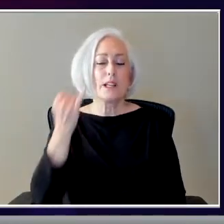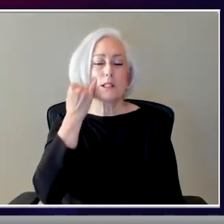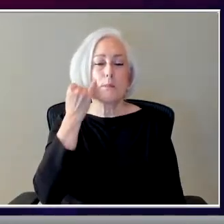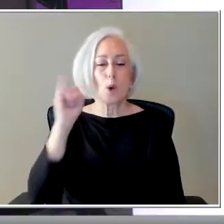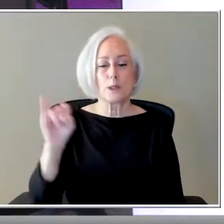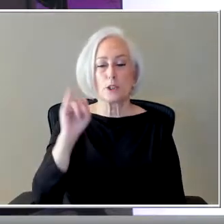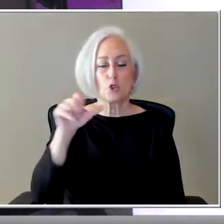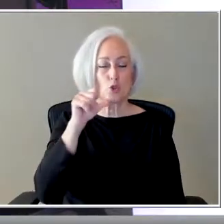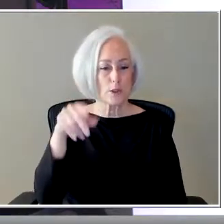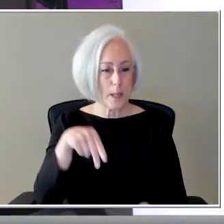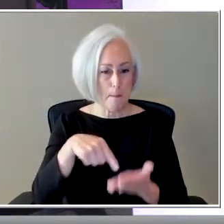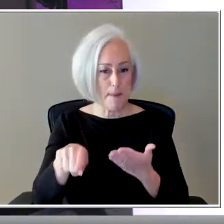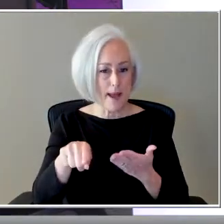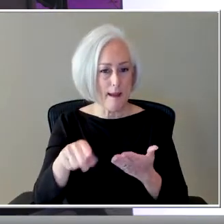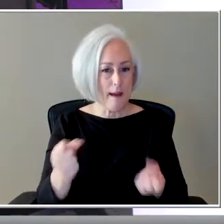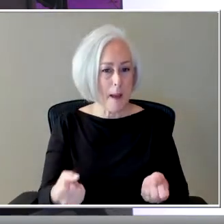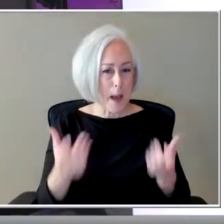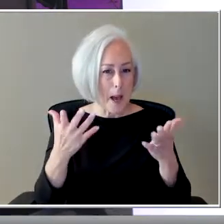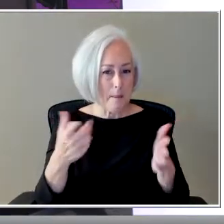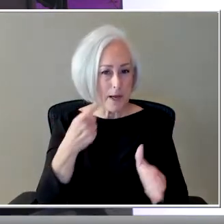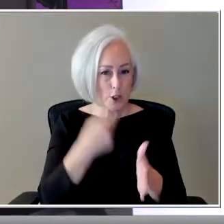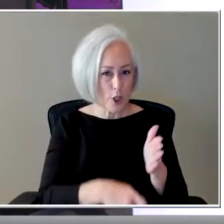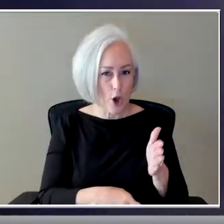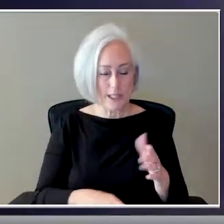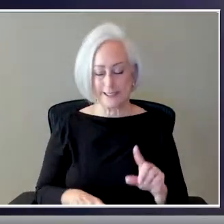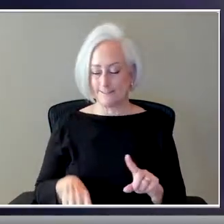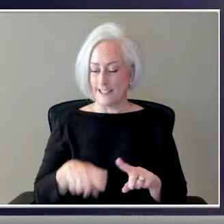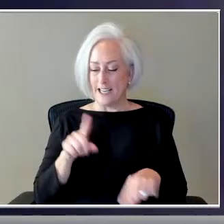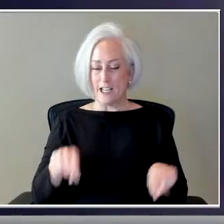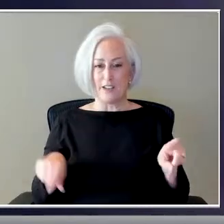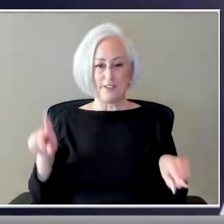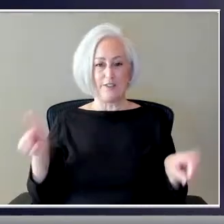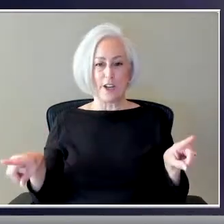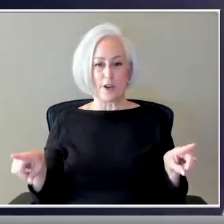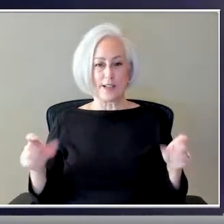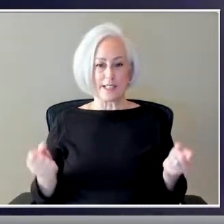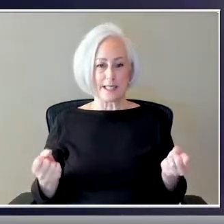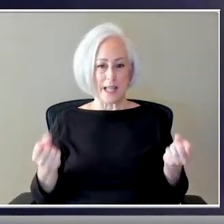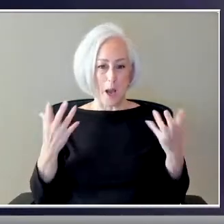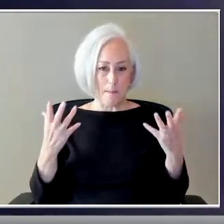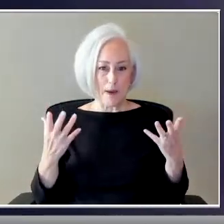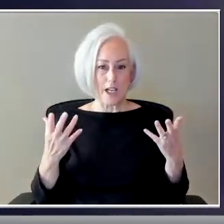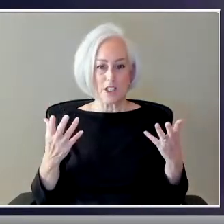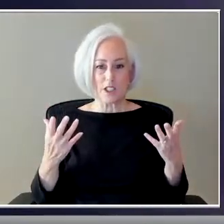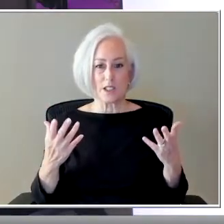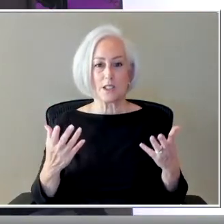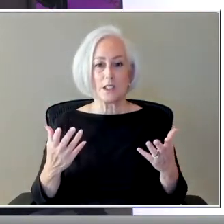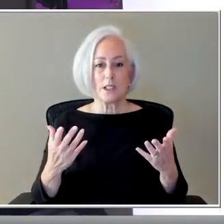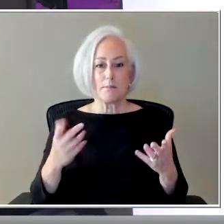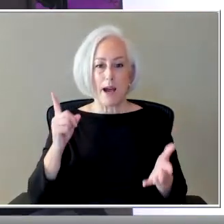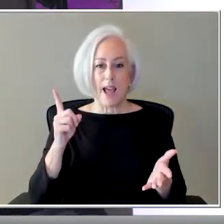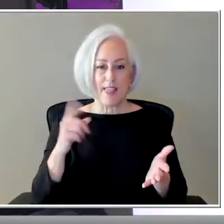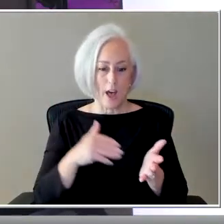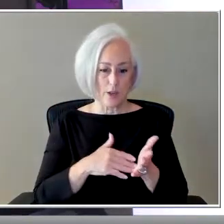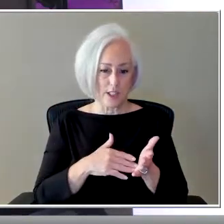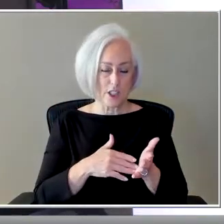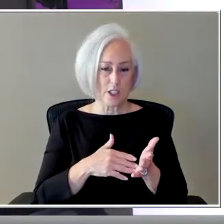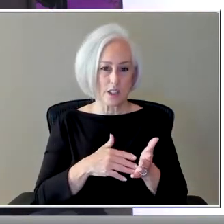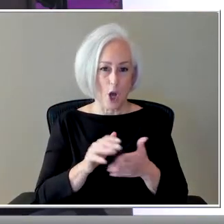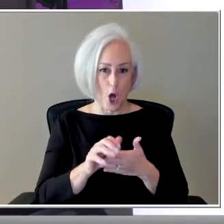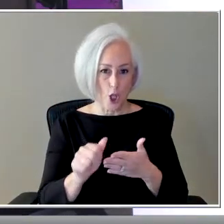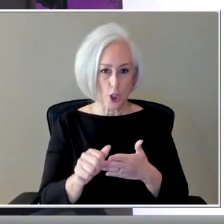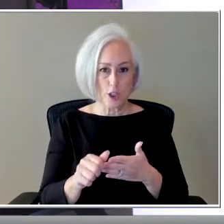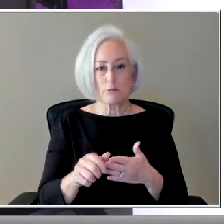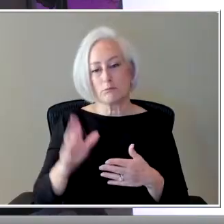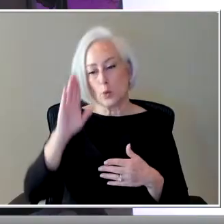it? It varies how much price they charge. $5,000. You just know it's going to be high if insurance isn't